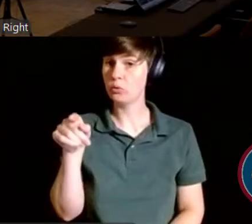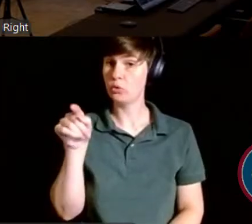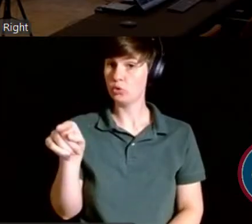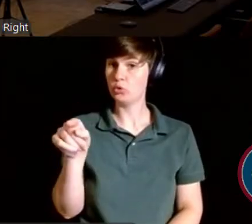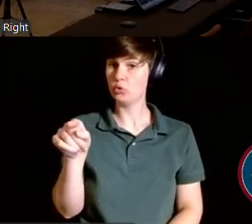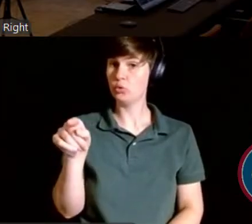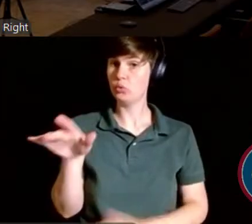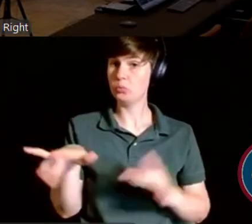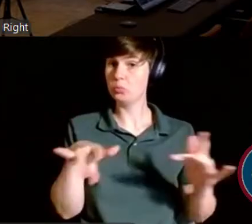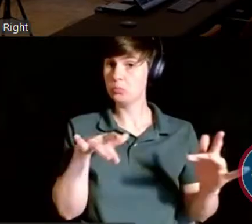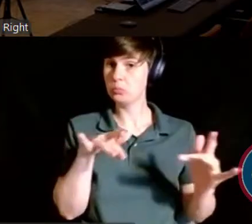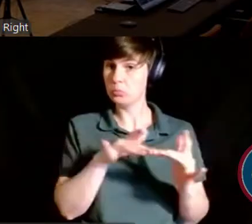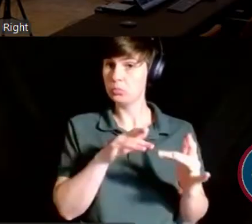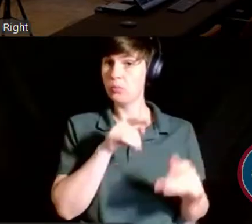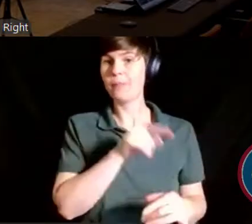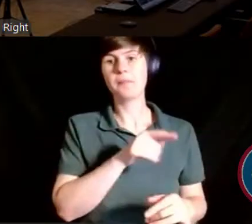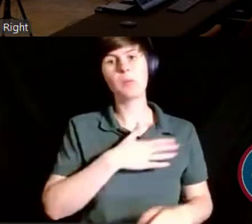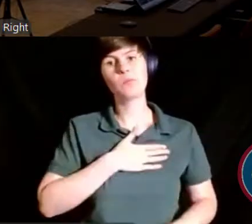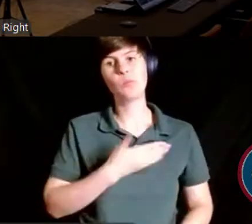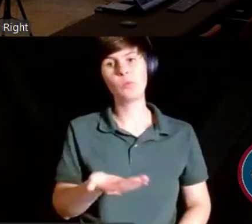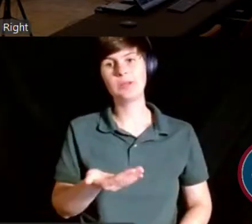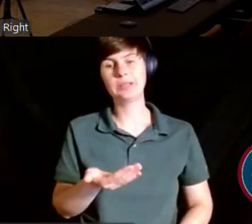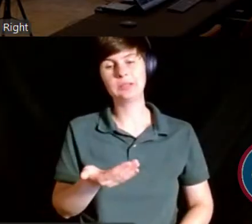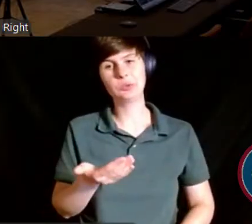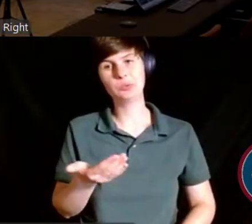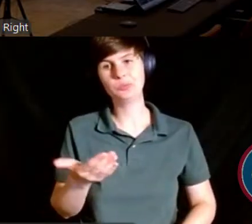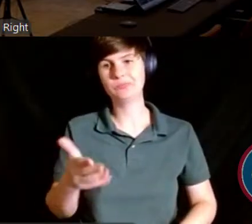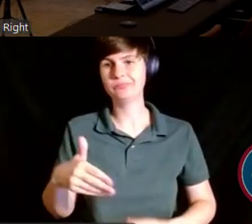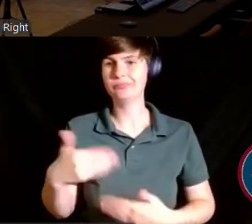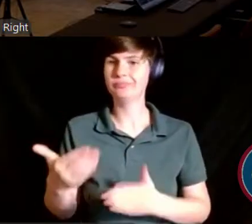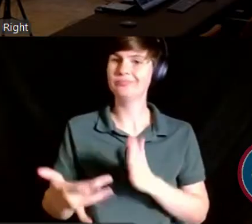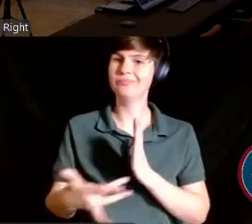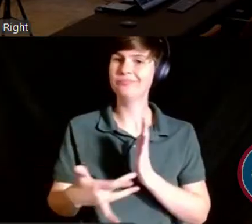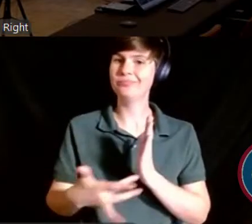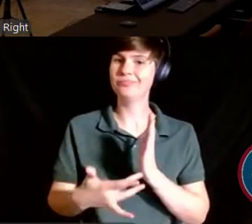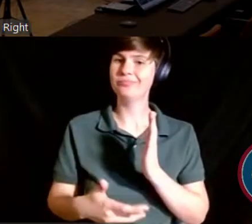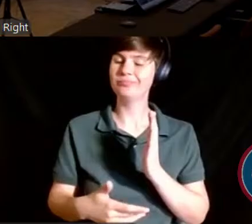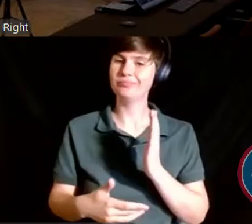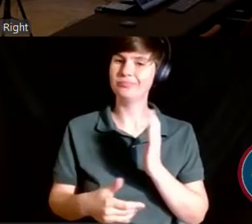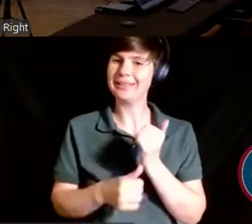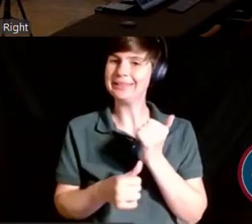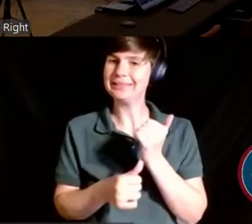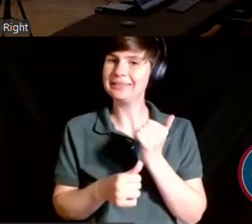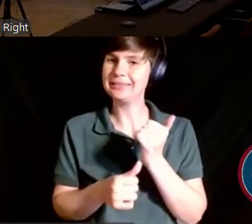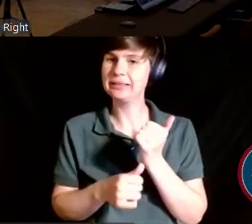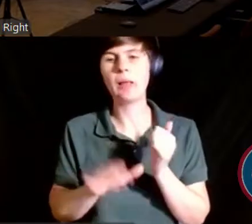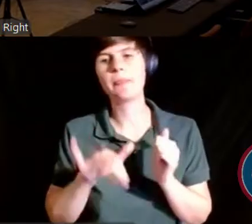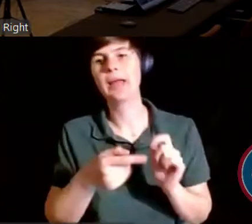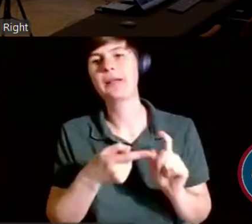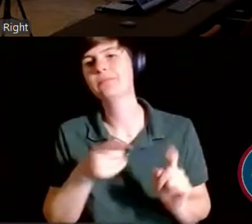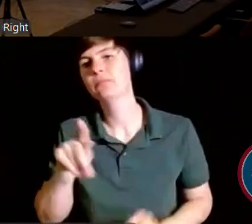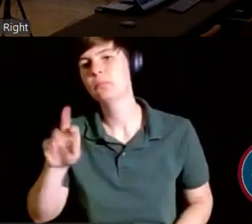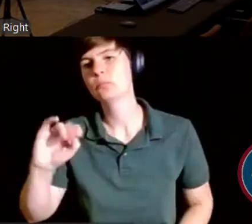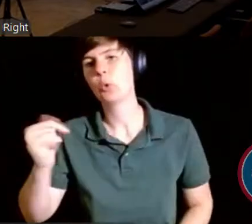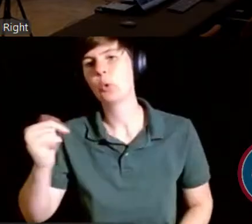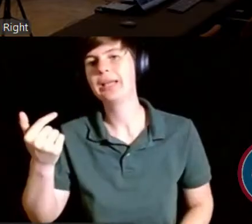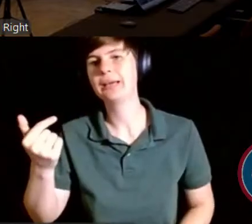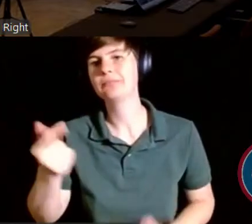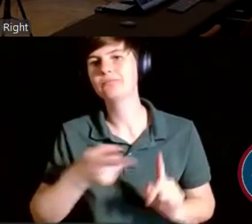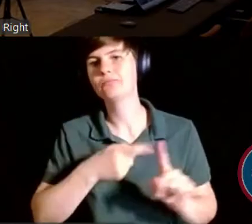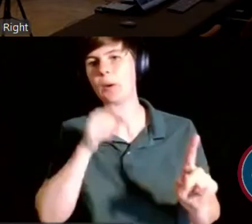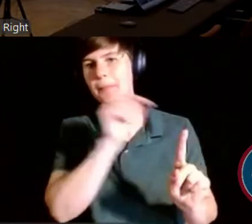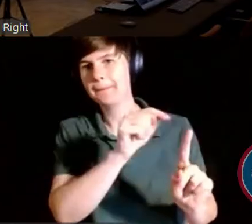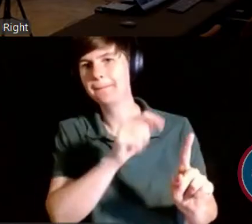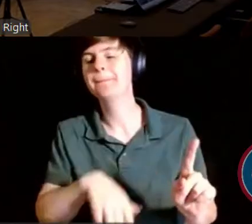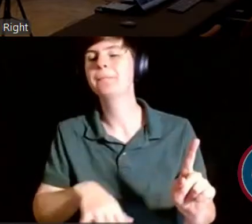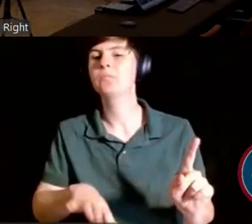Board is willing to provide technical assistance to anyone who, that's where PROAG comes out of. And so if you have not, I would encourage